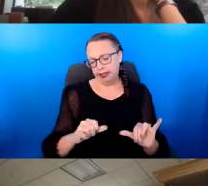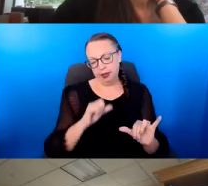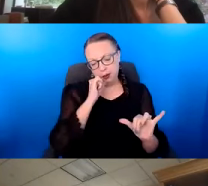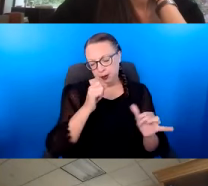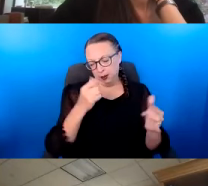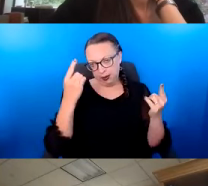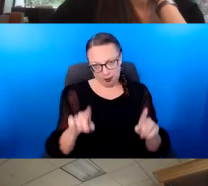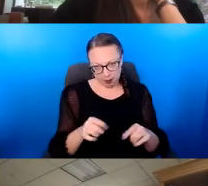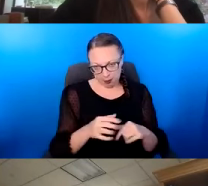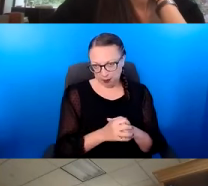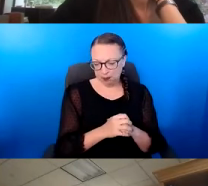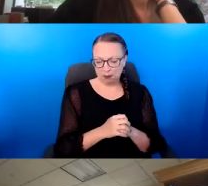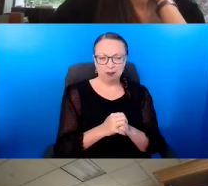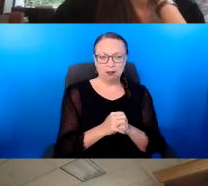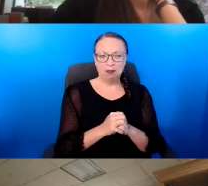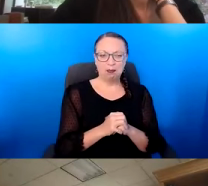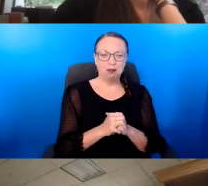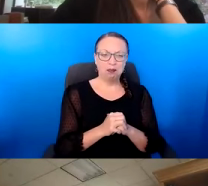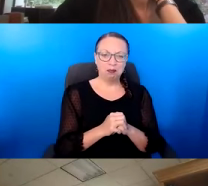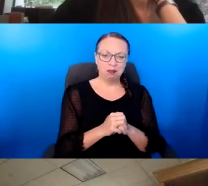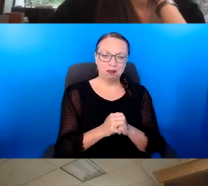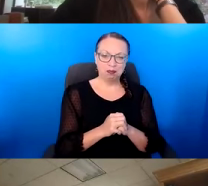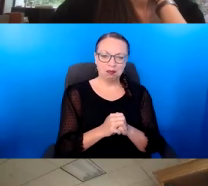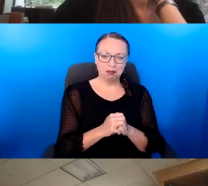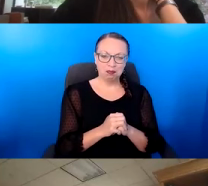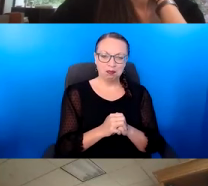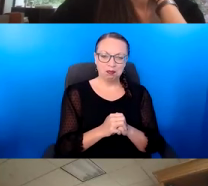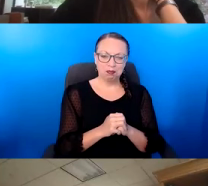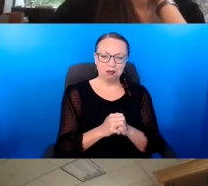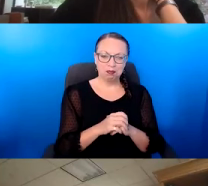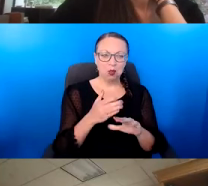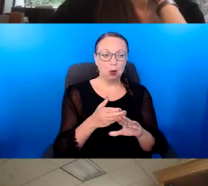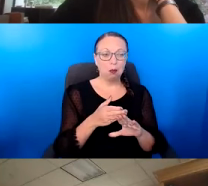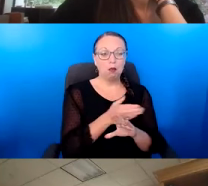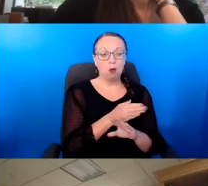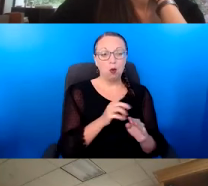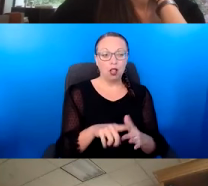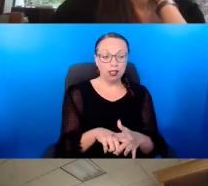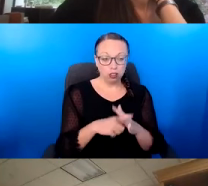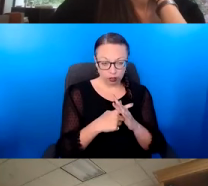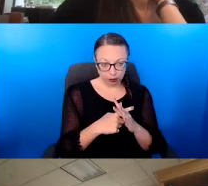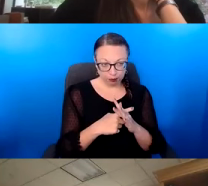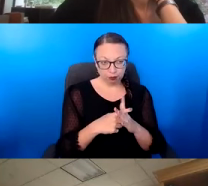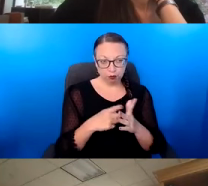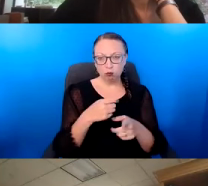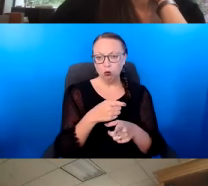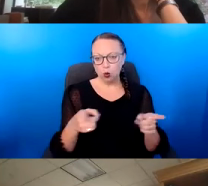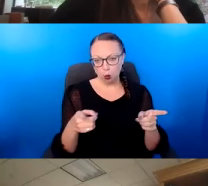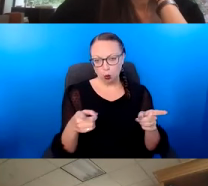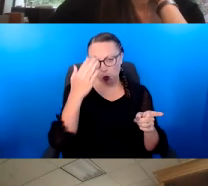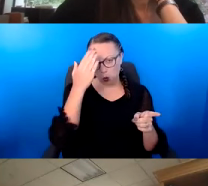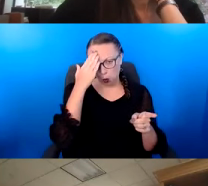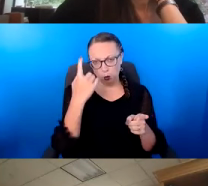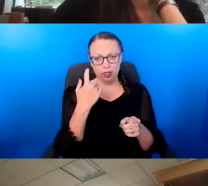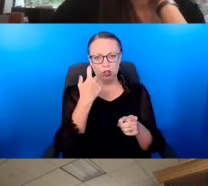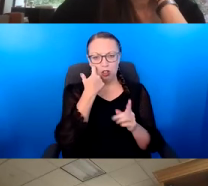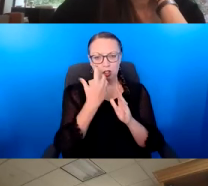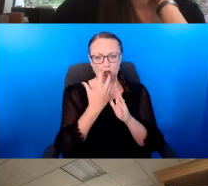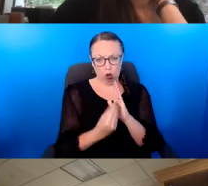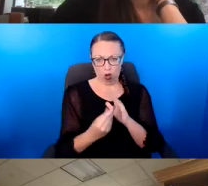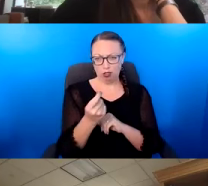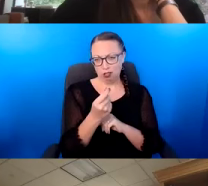work out as we planned. All right, before I start, I'm sure, as you all know, we just lost a few days